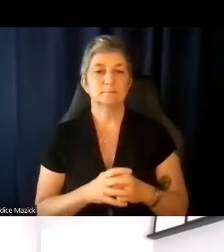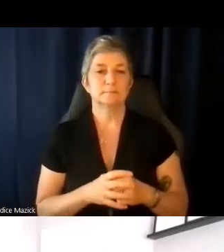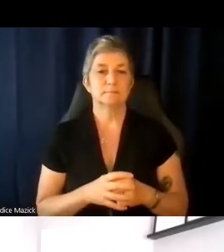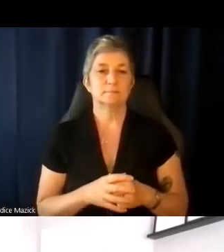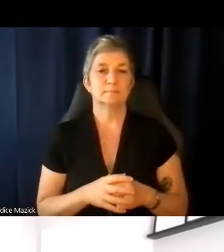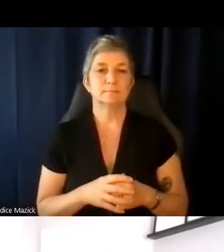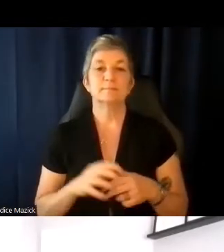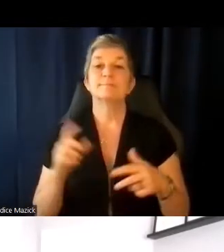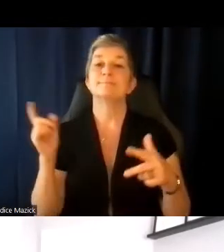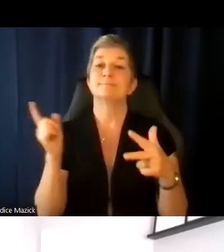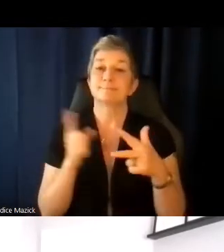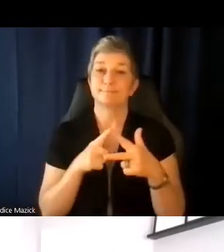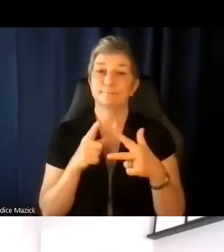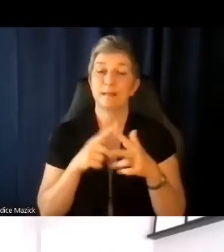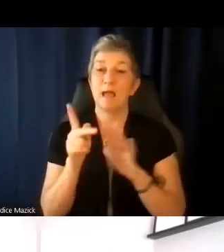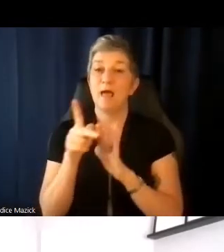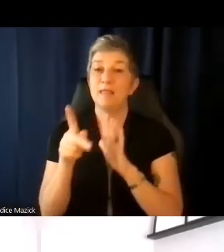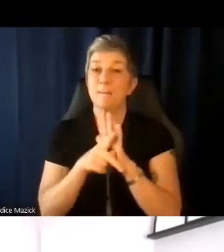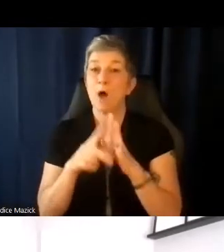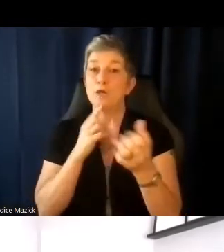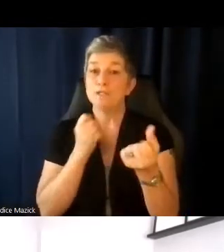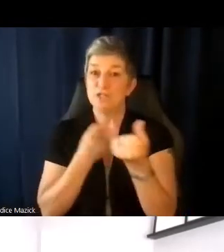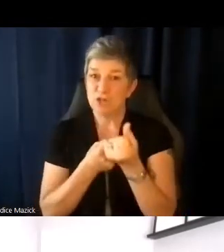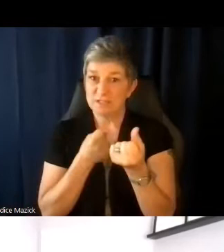Step two, is the policy justified? Continue.